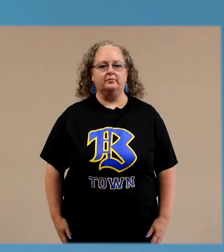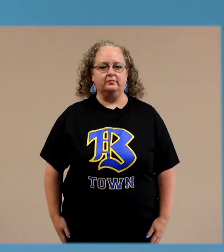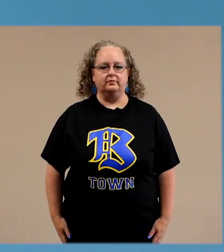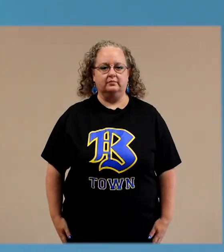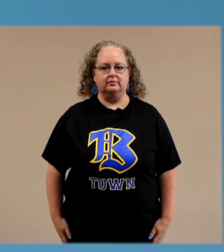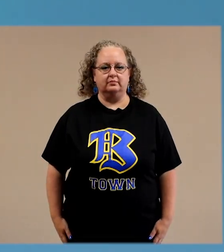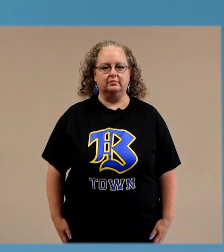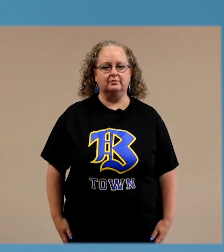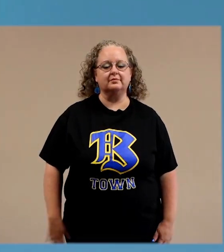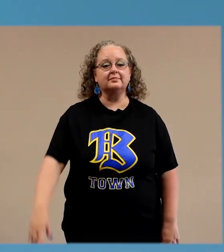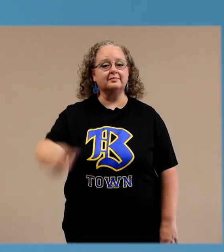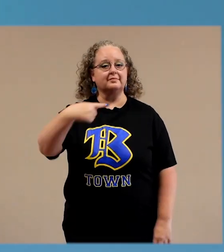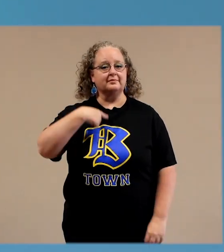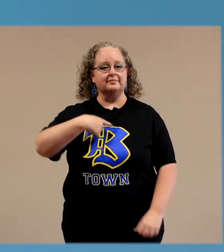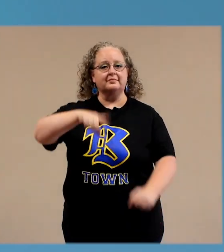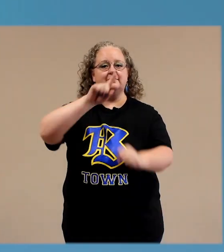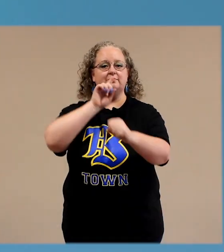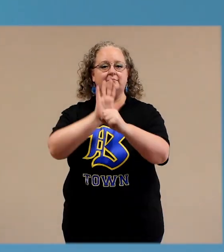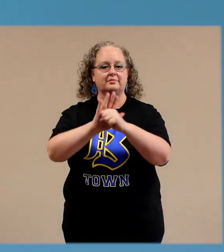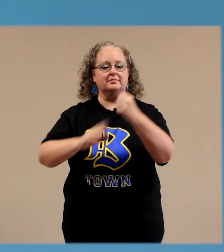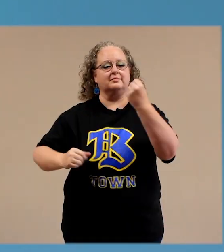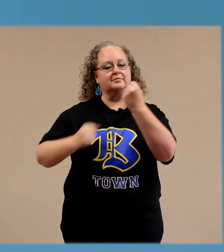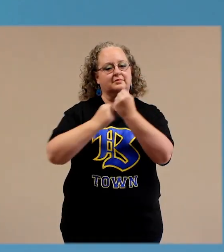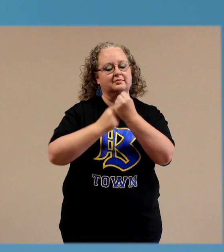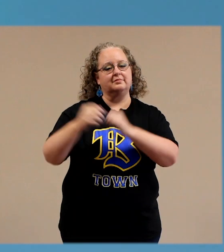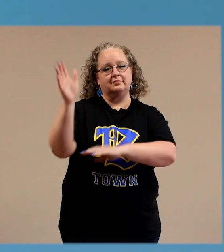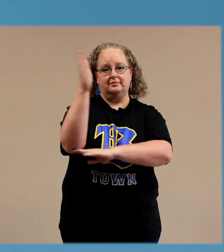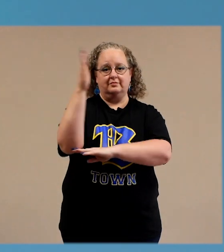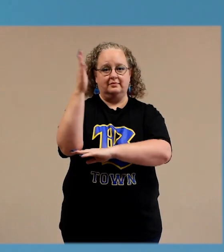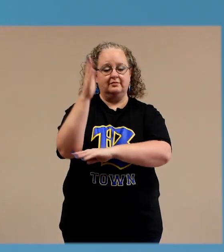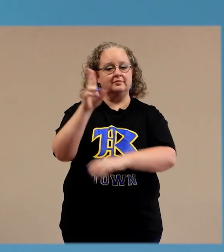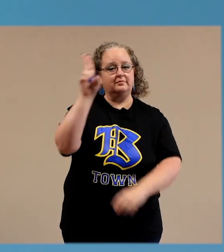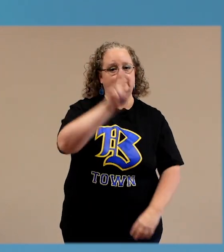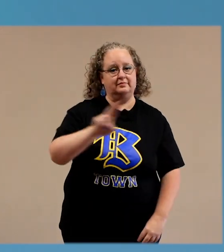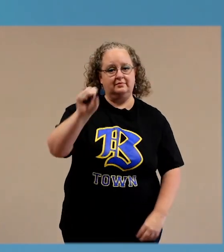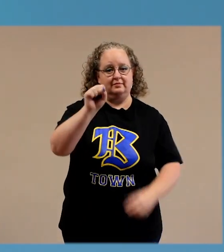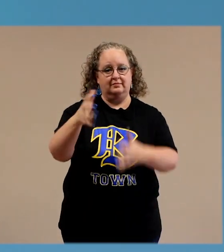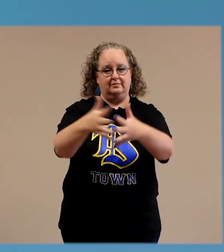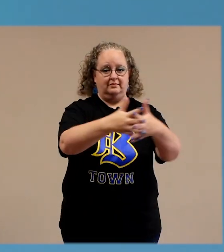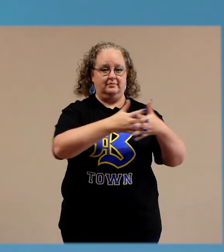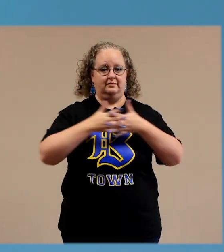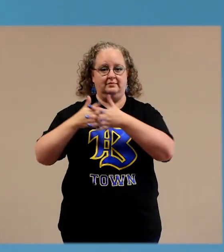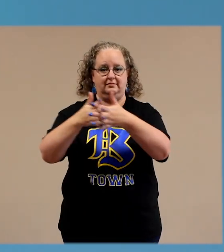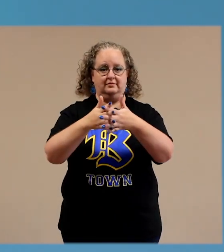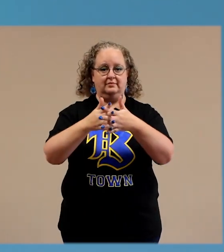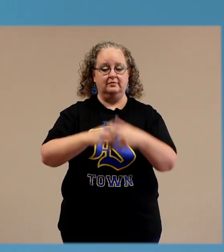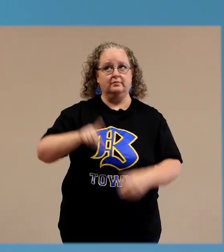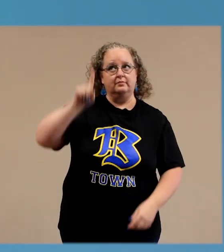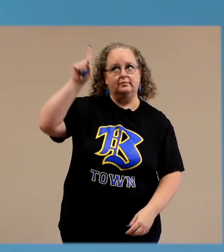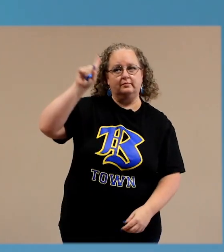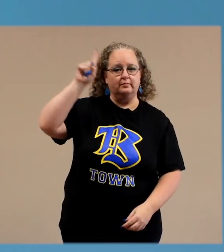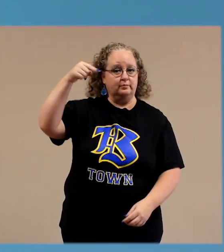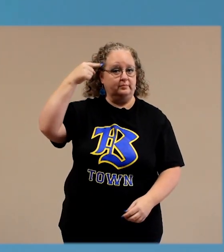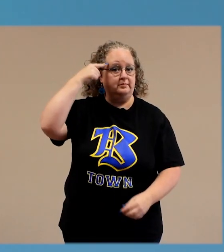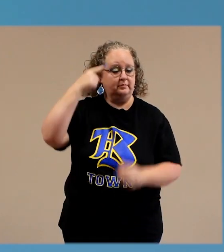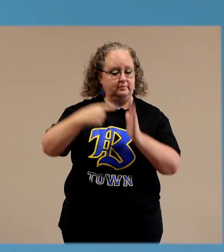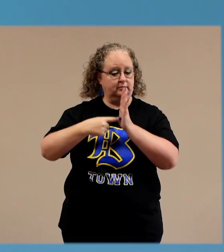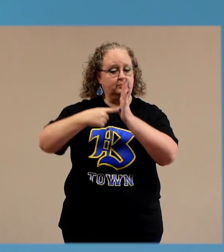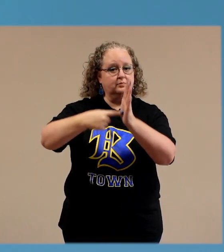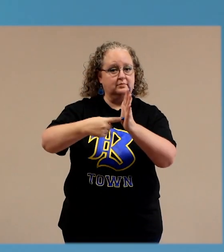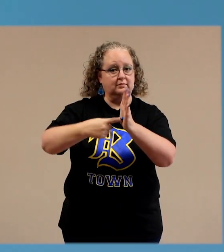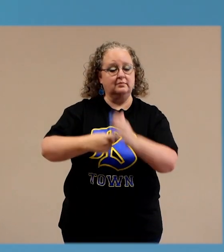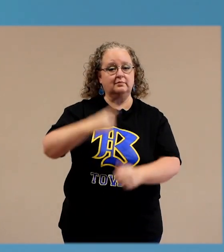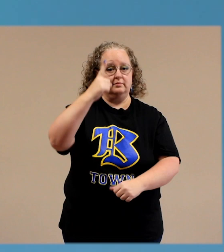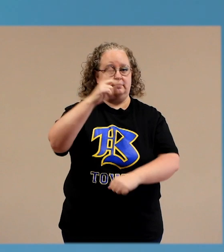Friday nights, it's time to stand for the pledge. I pledge allegiance to the flag of the United States of America and to the